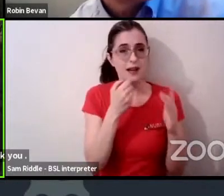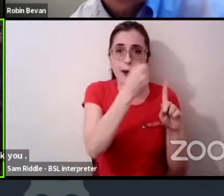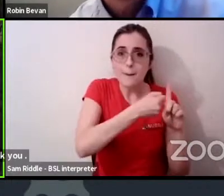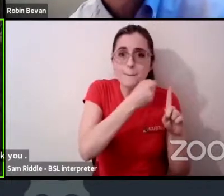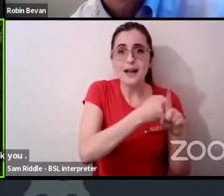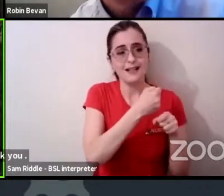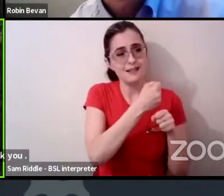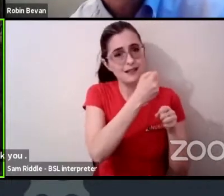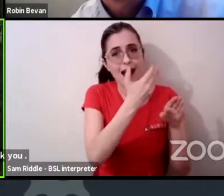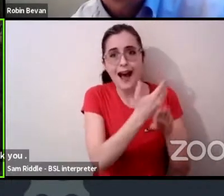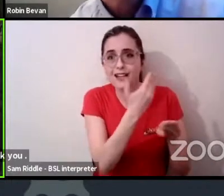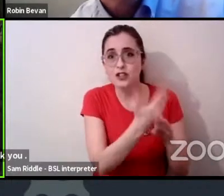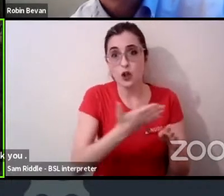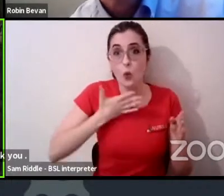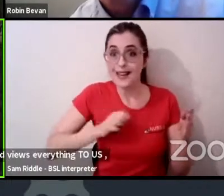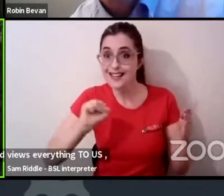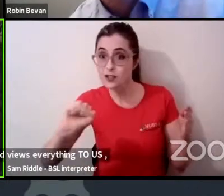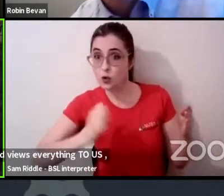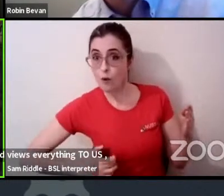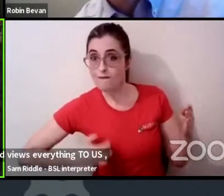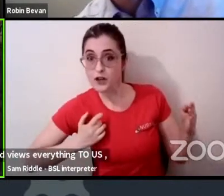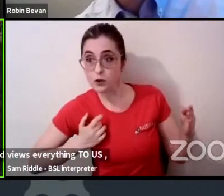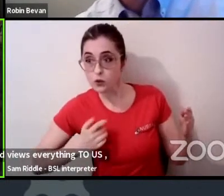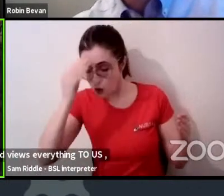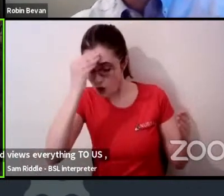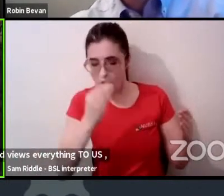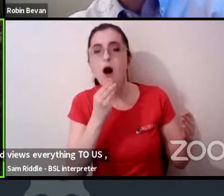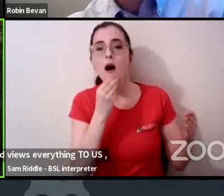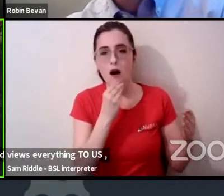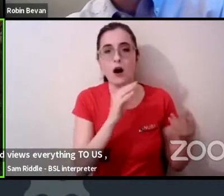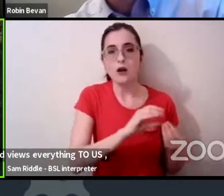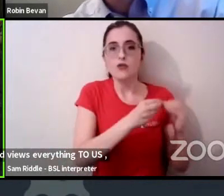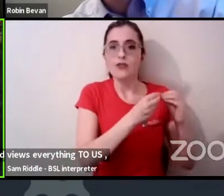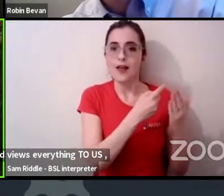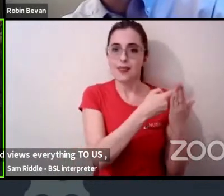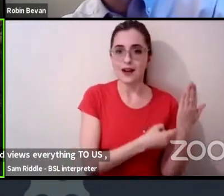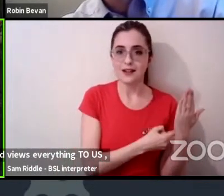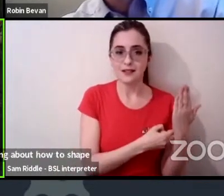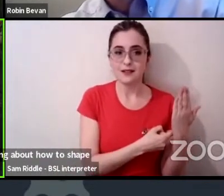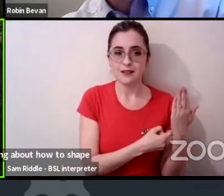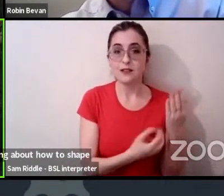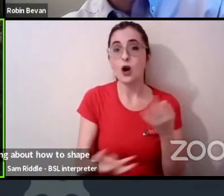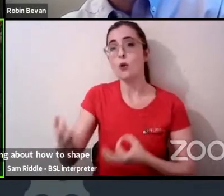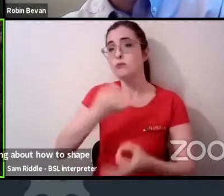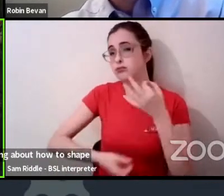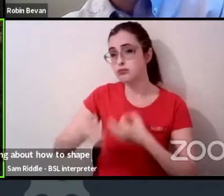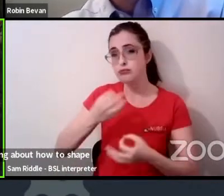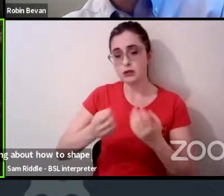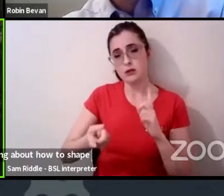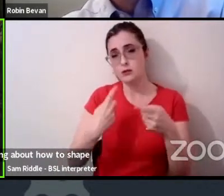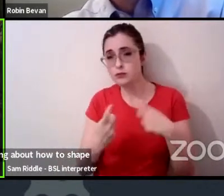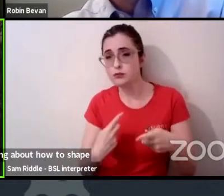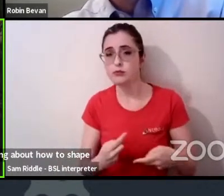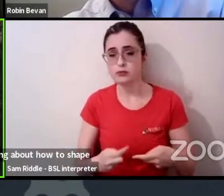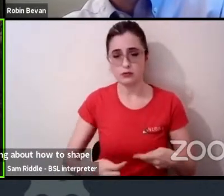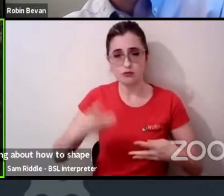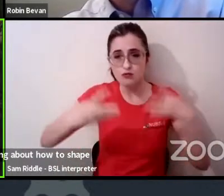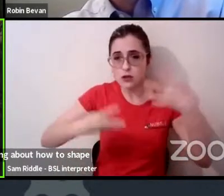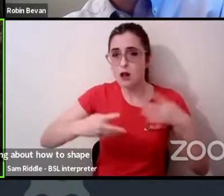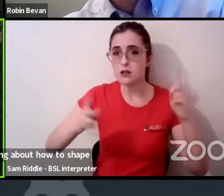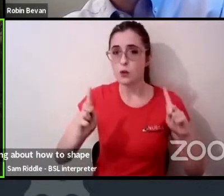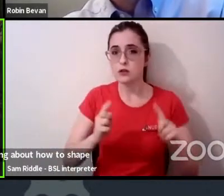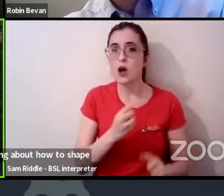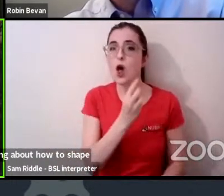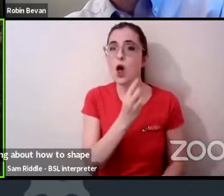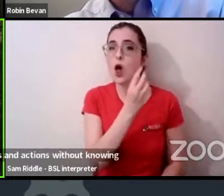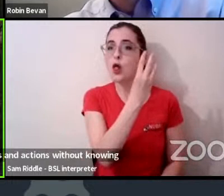without knowing what our members' views are. So who took part in the survey? What did you tell us? 3/4 of the respondents